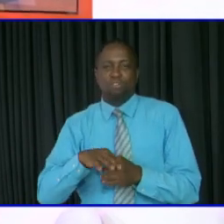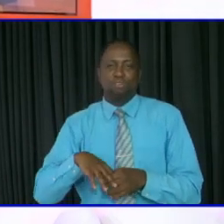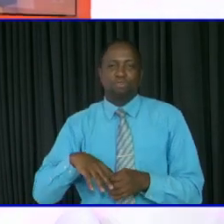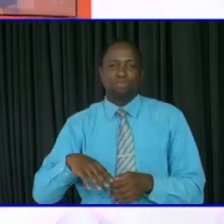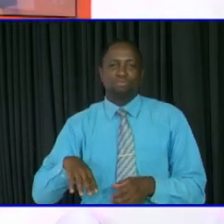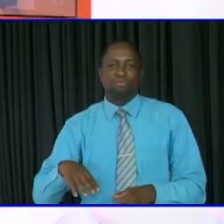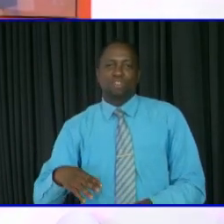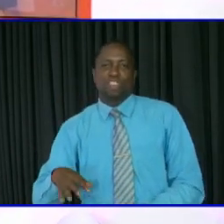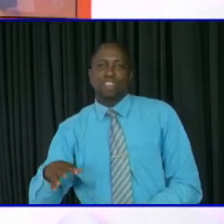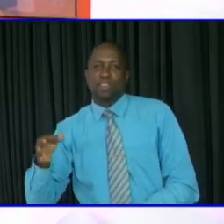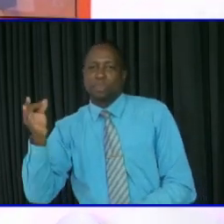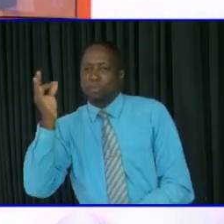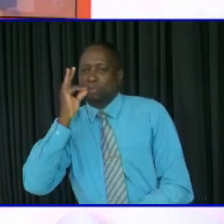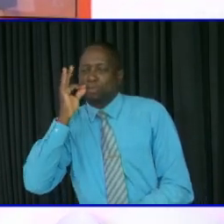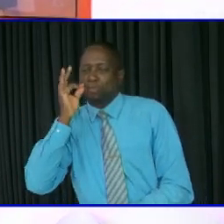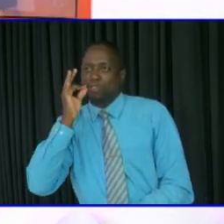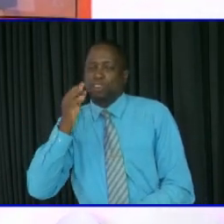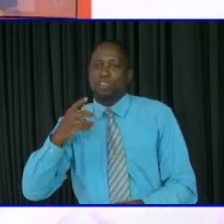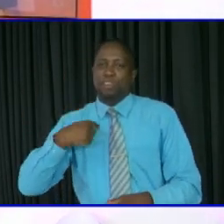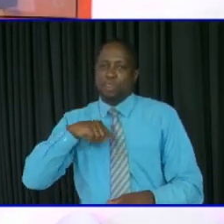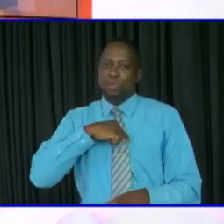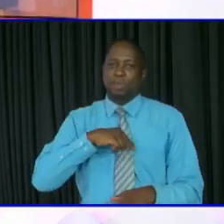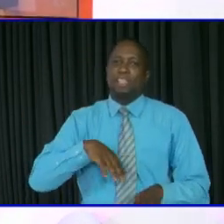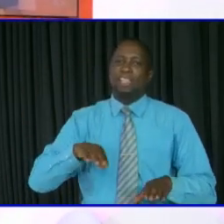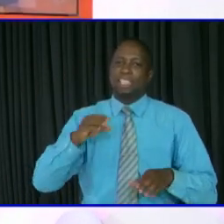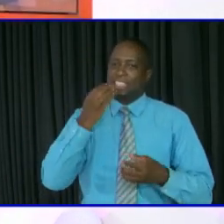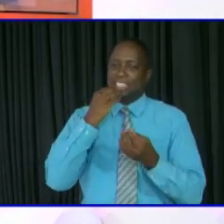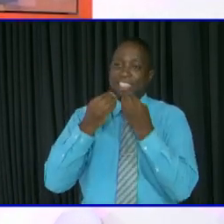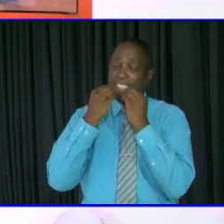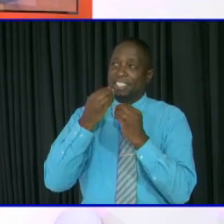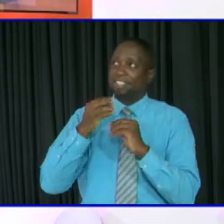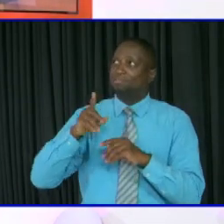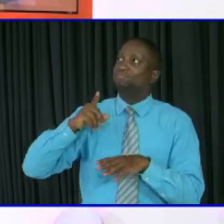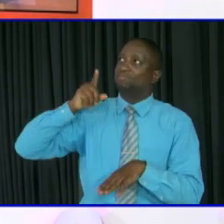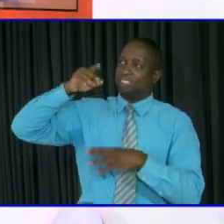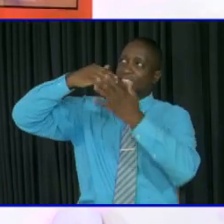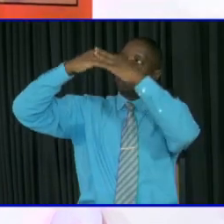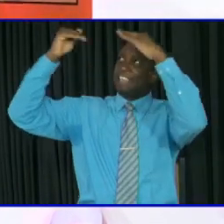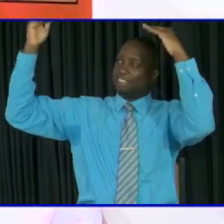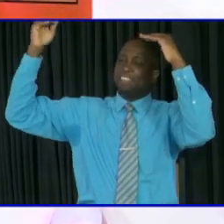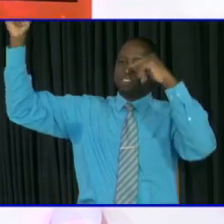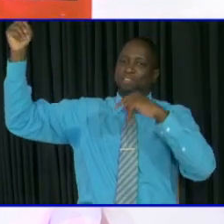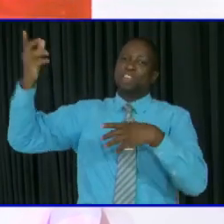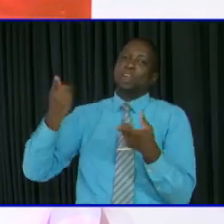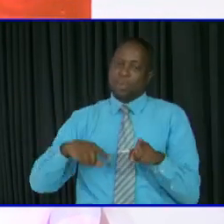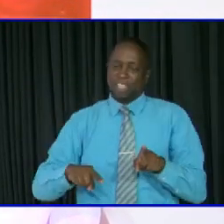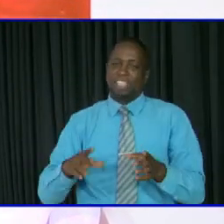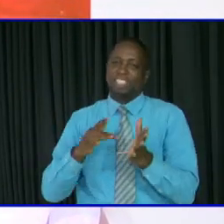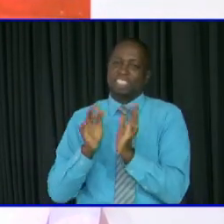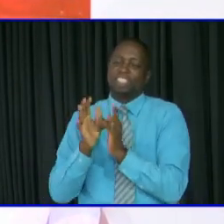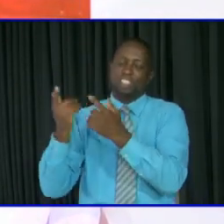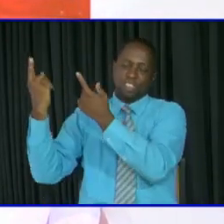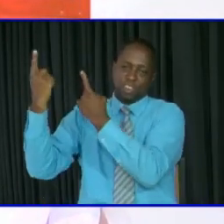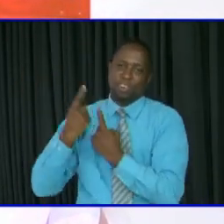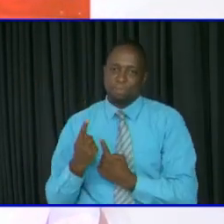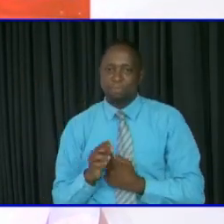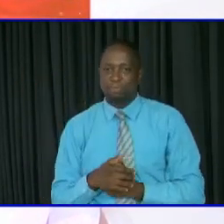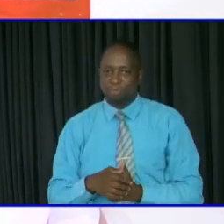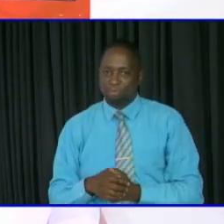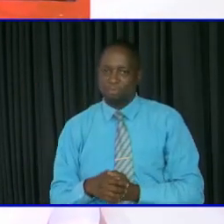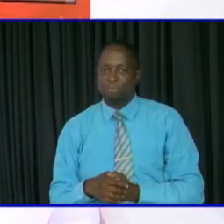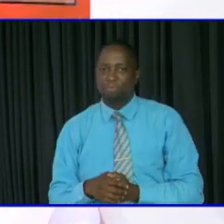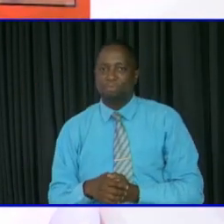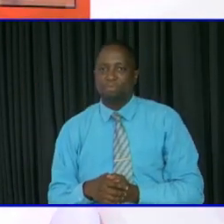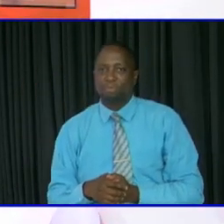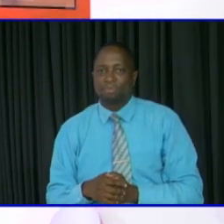good Lord or carrying you. I'll never forget that when I got married, I was able to carry my wife. And